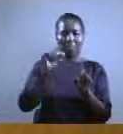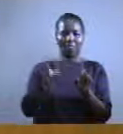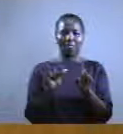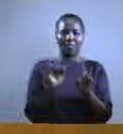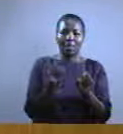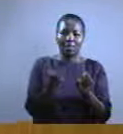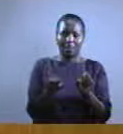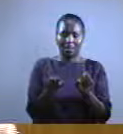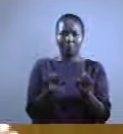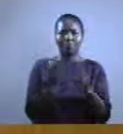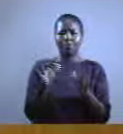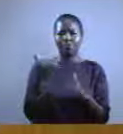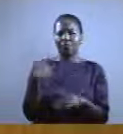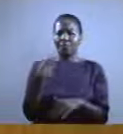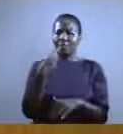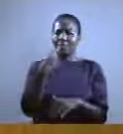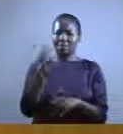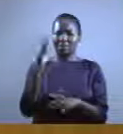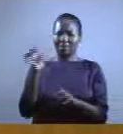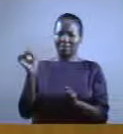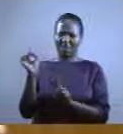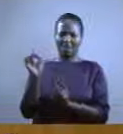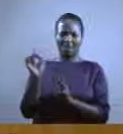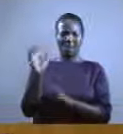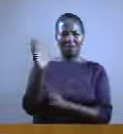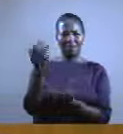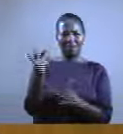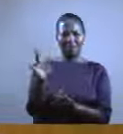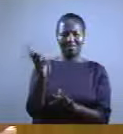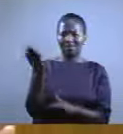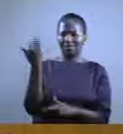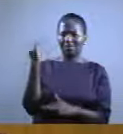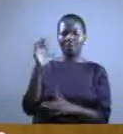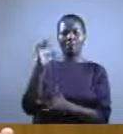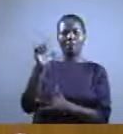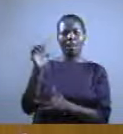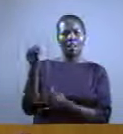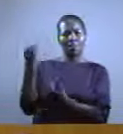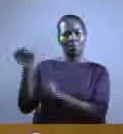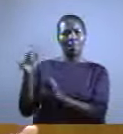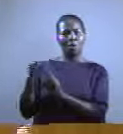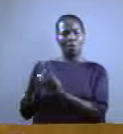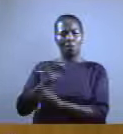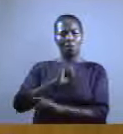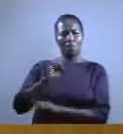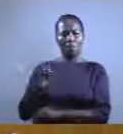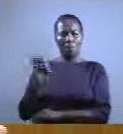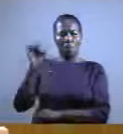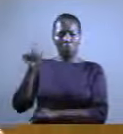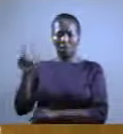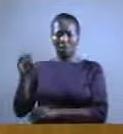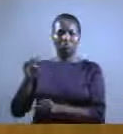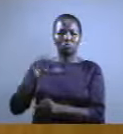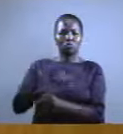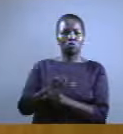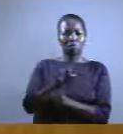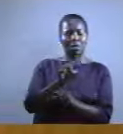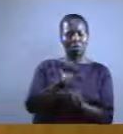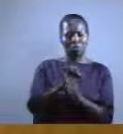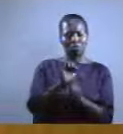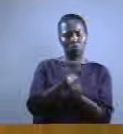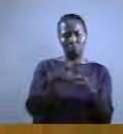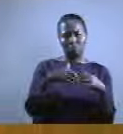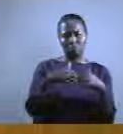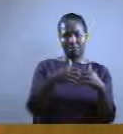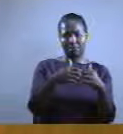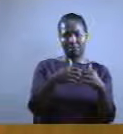have indicated, and we know that this bill was opposed and stored by COSATU to the detriment of job creation. And it